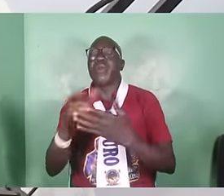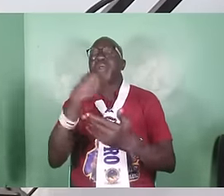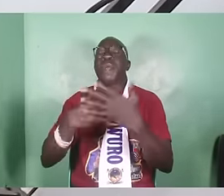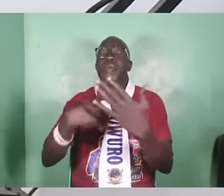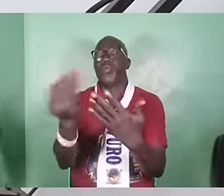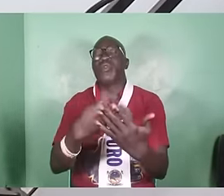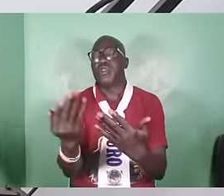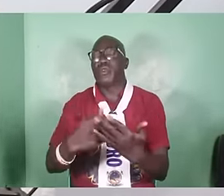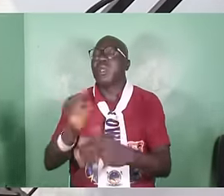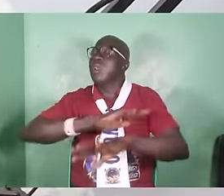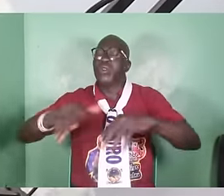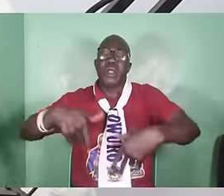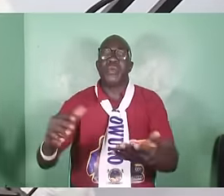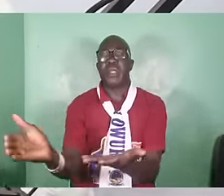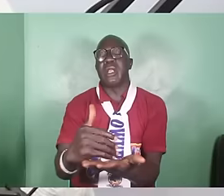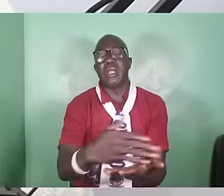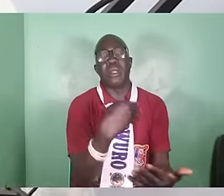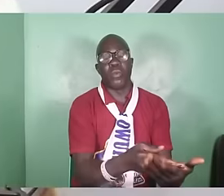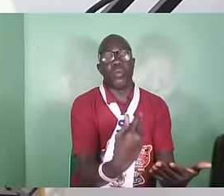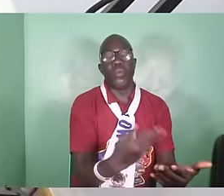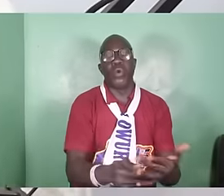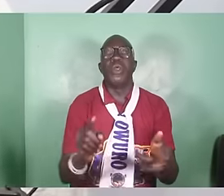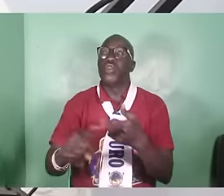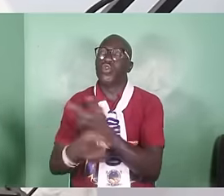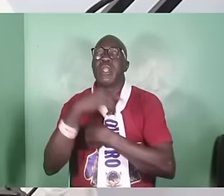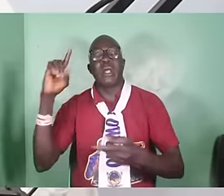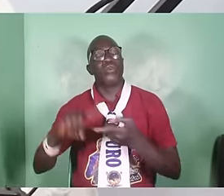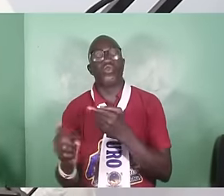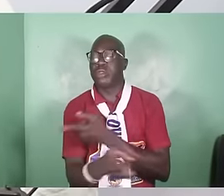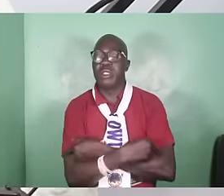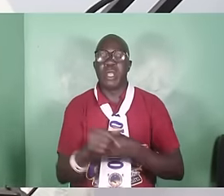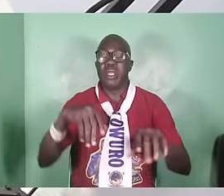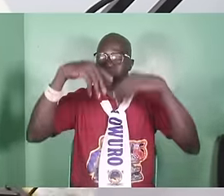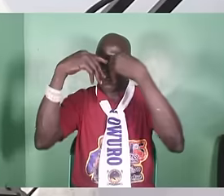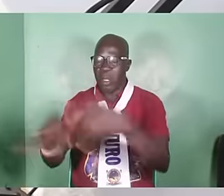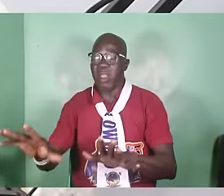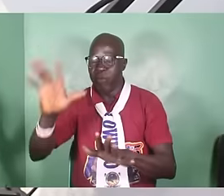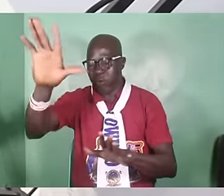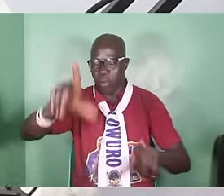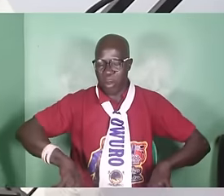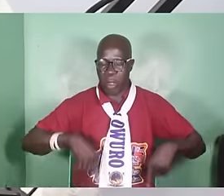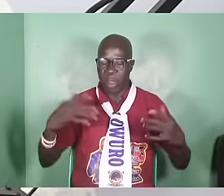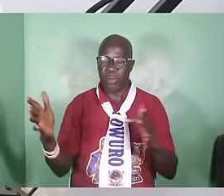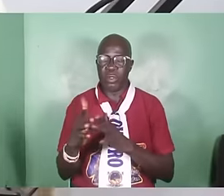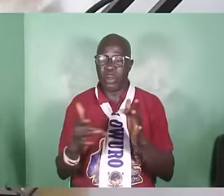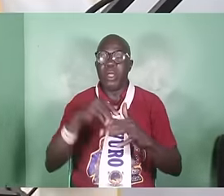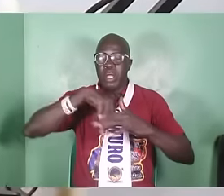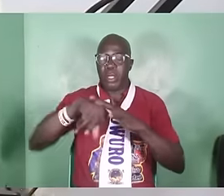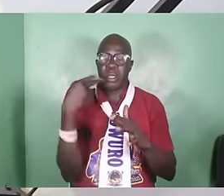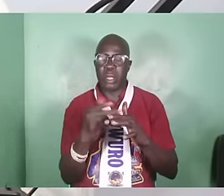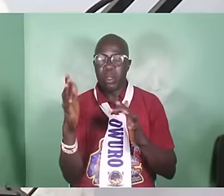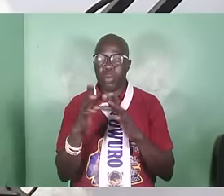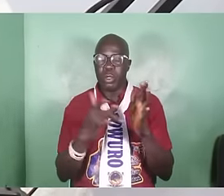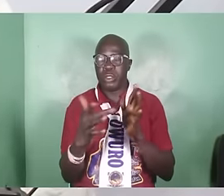battle wastage, that make us to gather money today and today, they will live your life in the